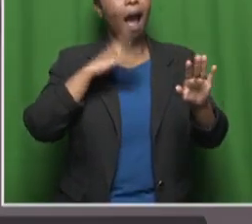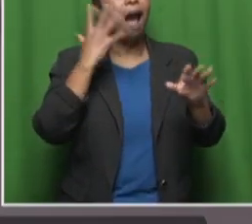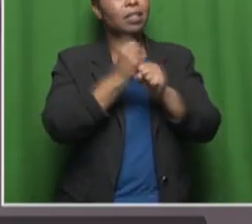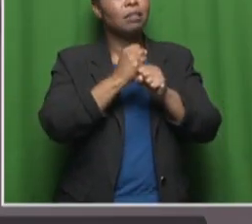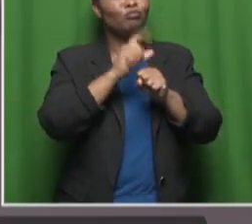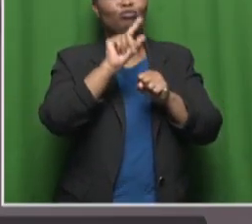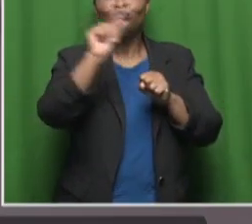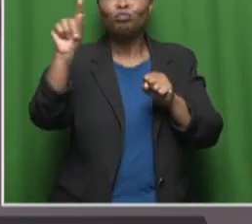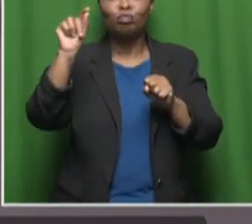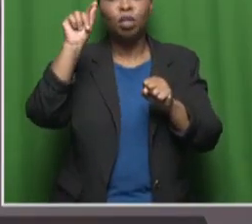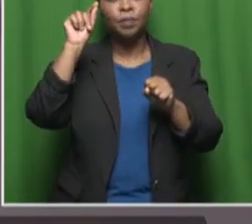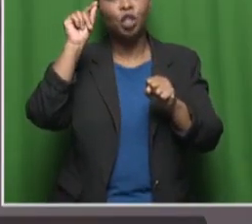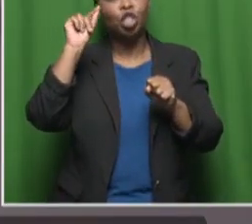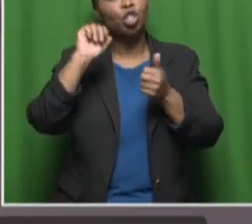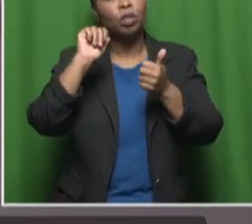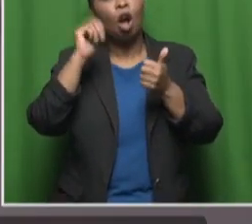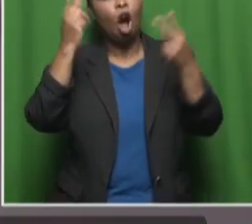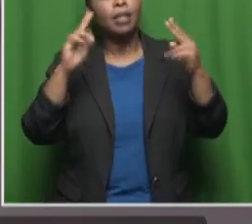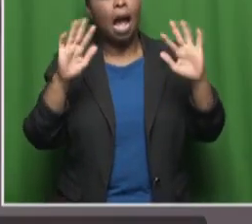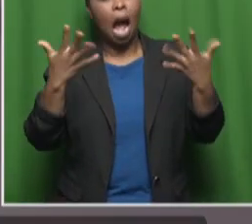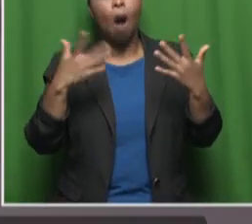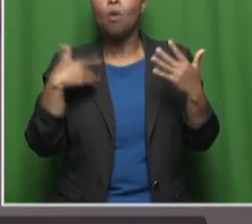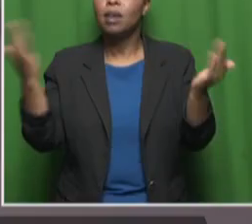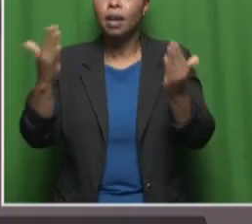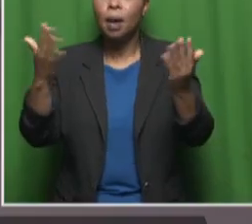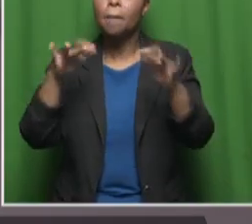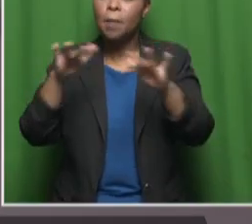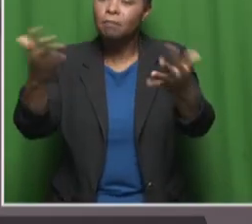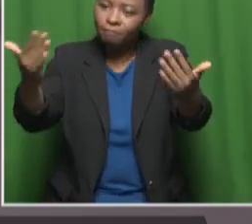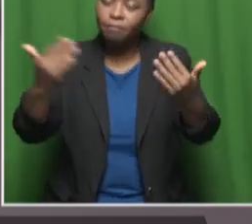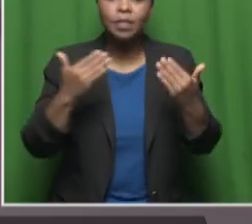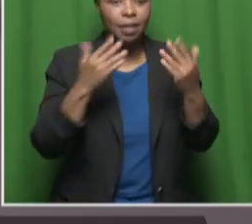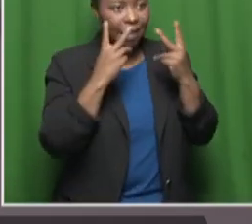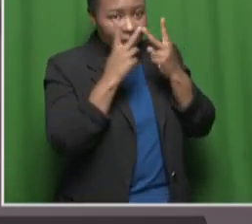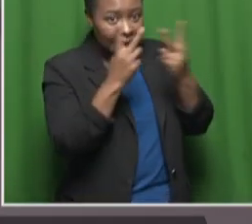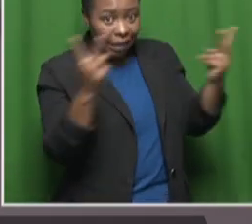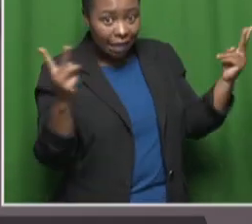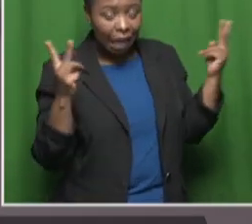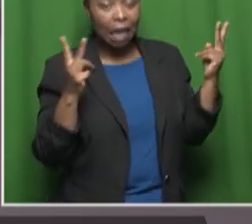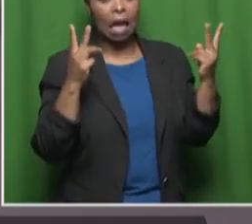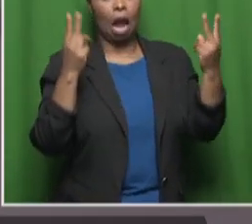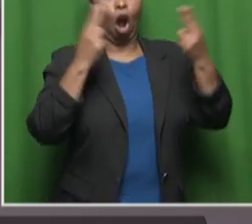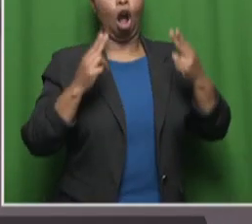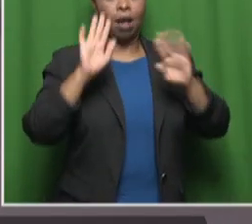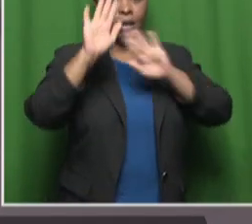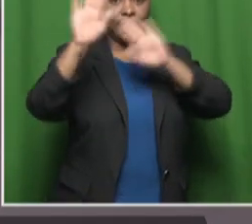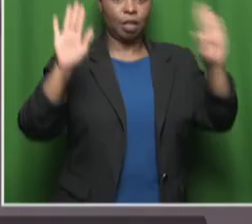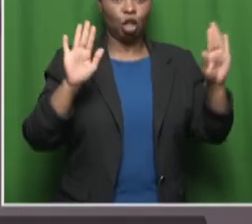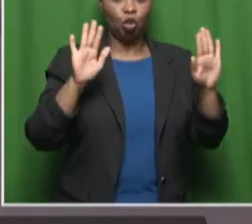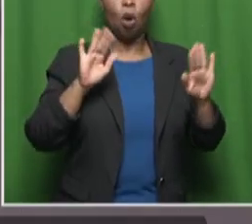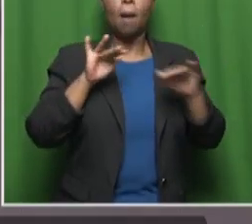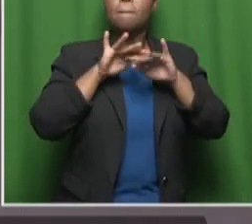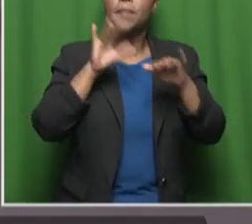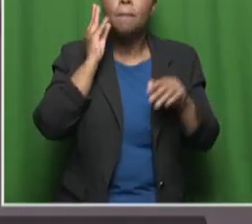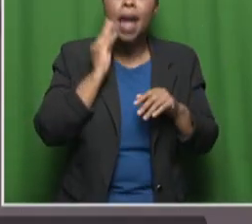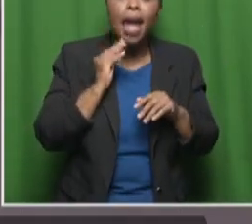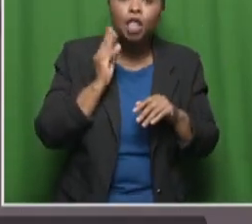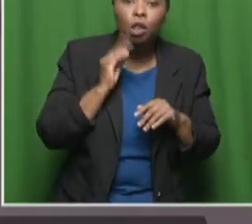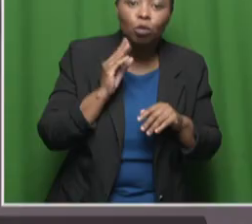had to encourage people, come in, see the gallery and so forth. So those are the experiences that people are having